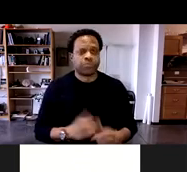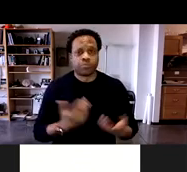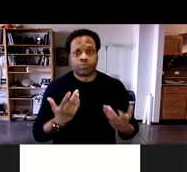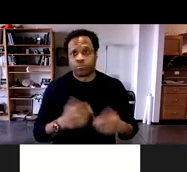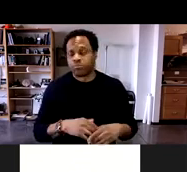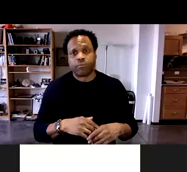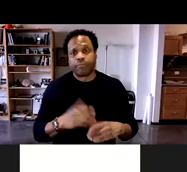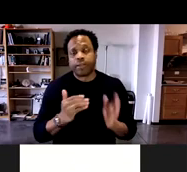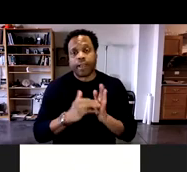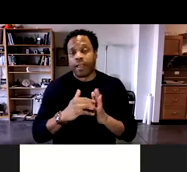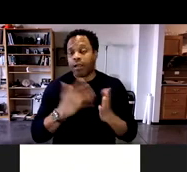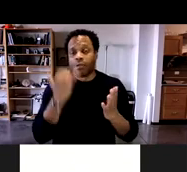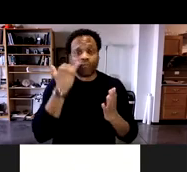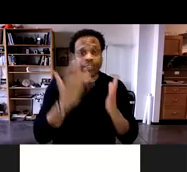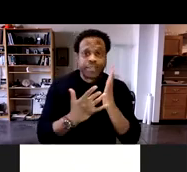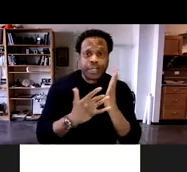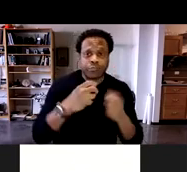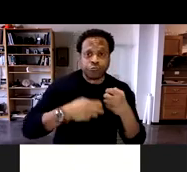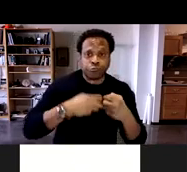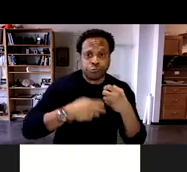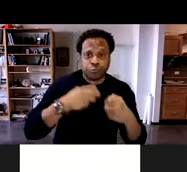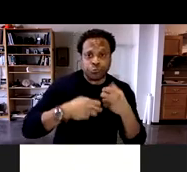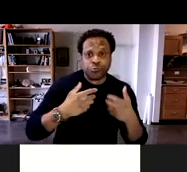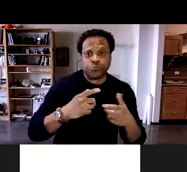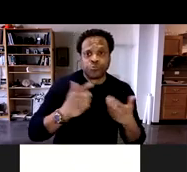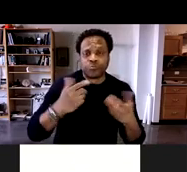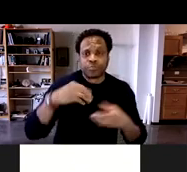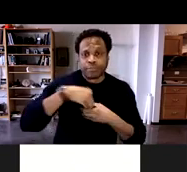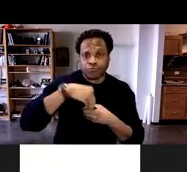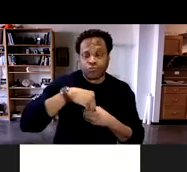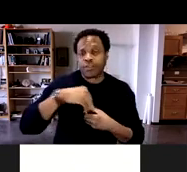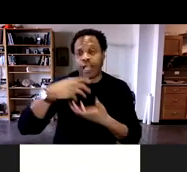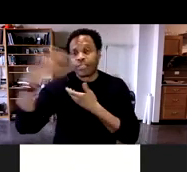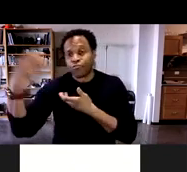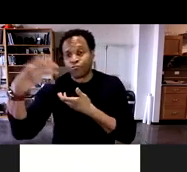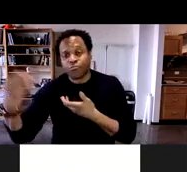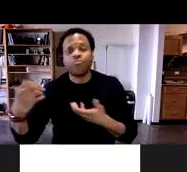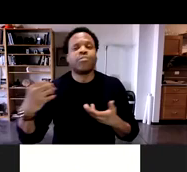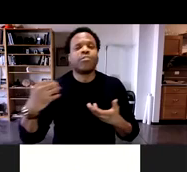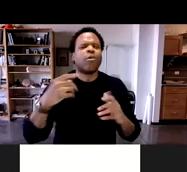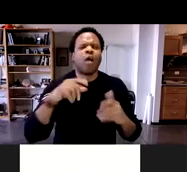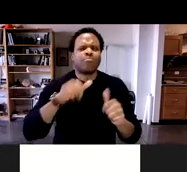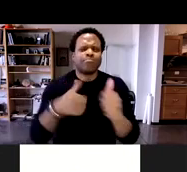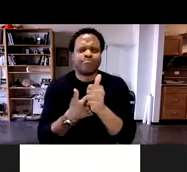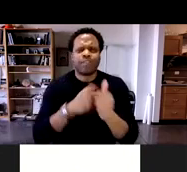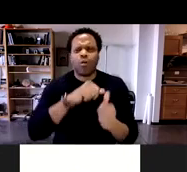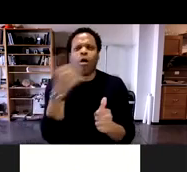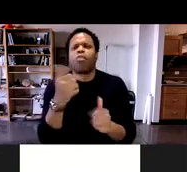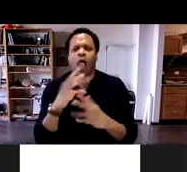X, Y, and Z? You have to sort of be available to go ahead and provide that whiteboard, that pen and paper and whatnot.